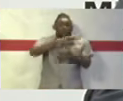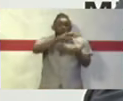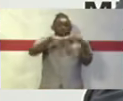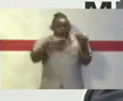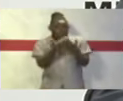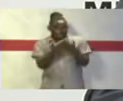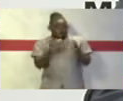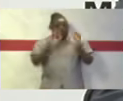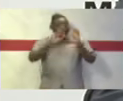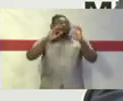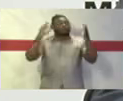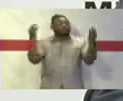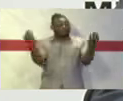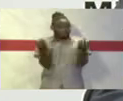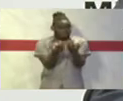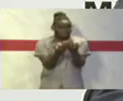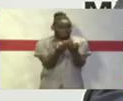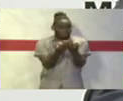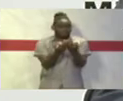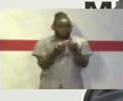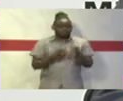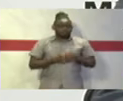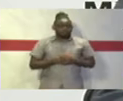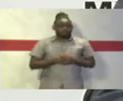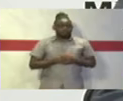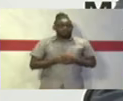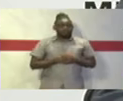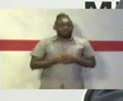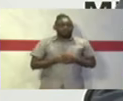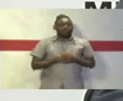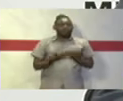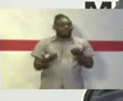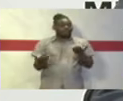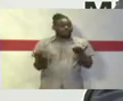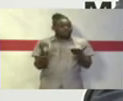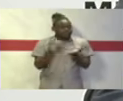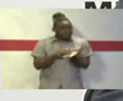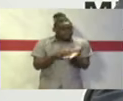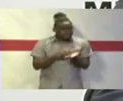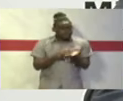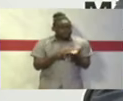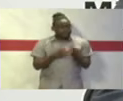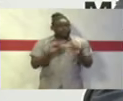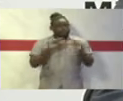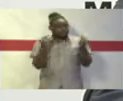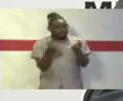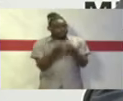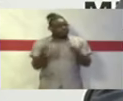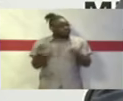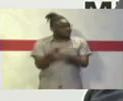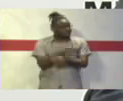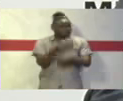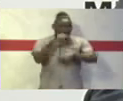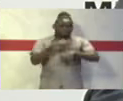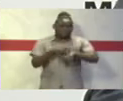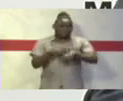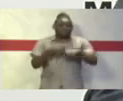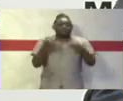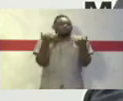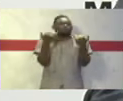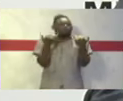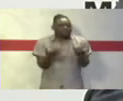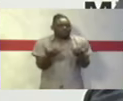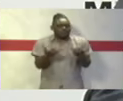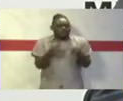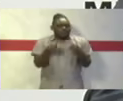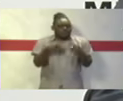person without giving too much information. And again, they were followed for the full time. We confirmed Delta, and we're in the process of going through the 2 negatives for the